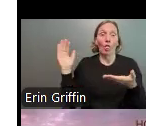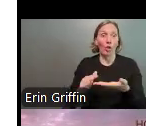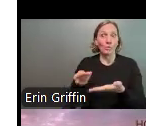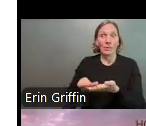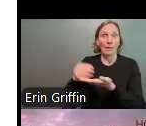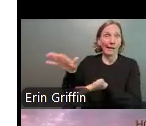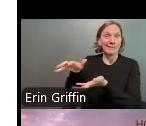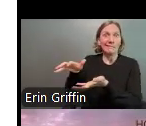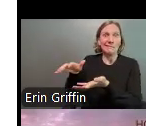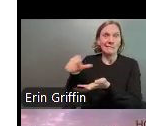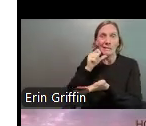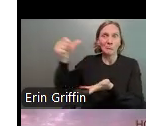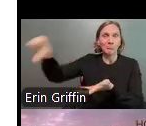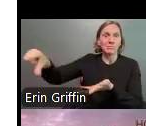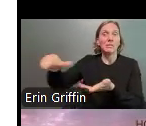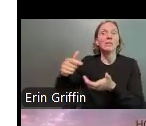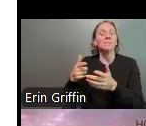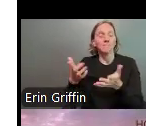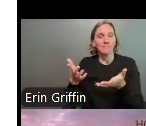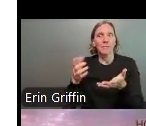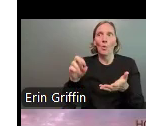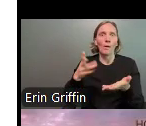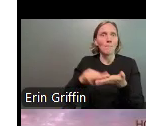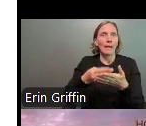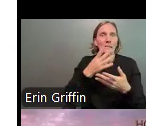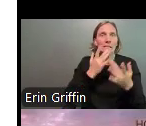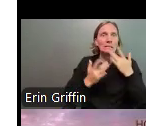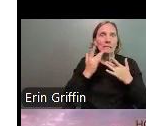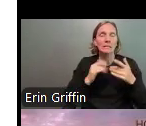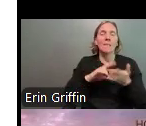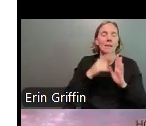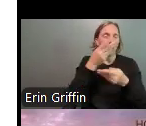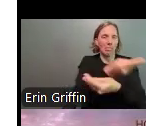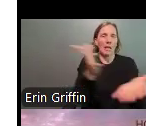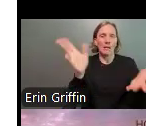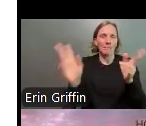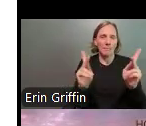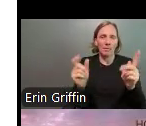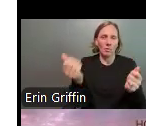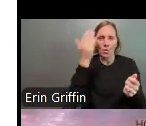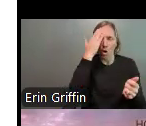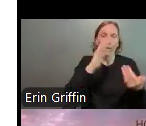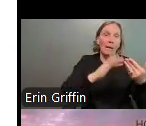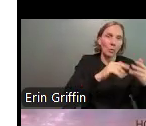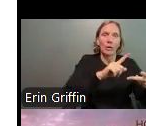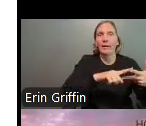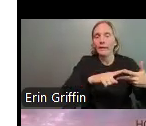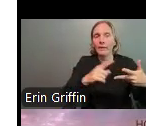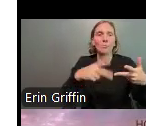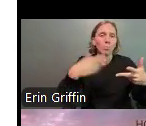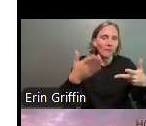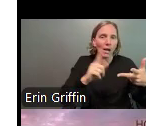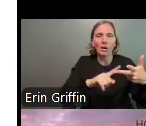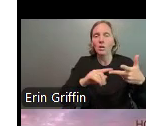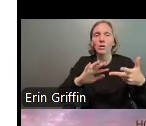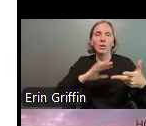HCA will notify clients, providers, MCOs, key stakeholders, and the community at large. We're going to be providing